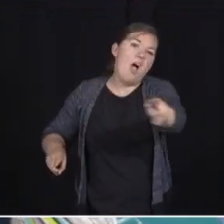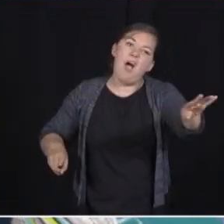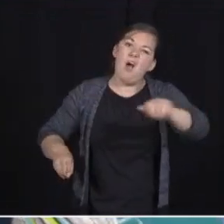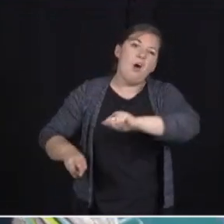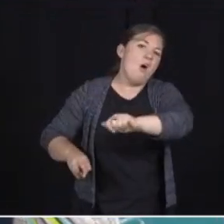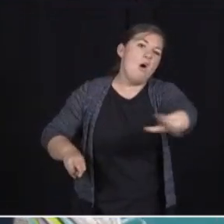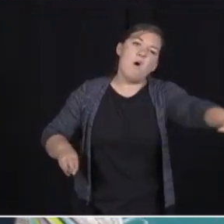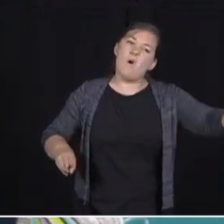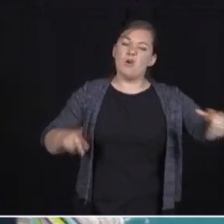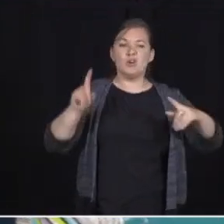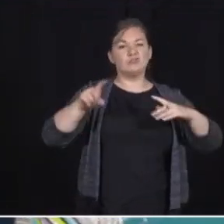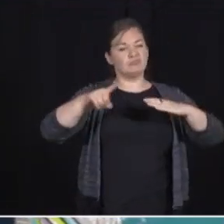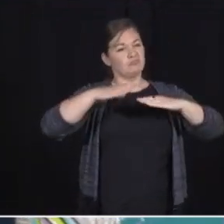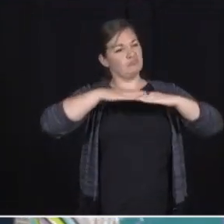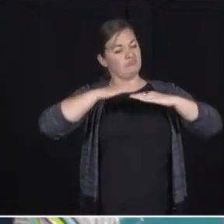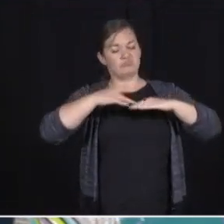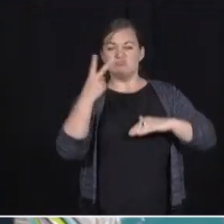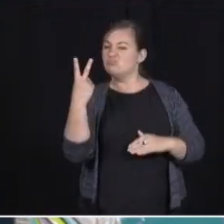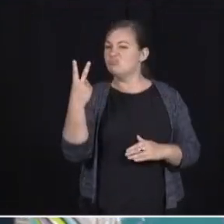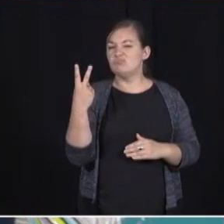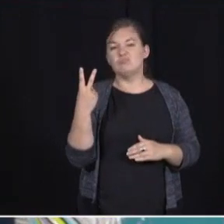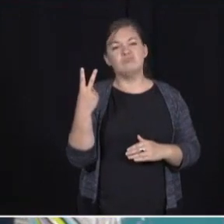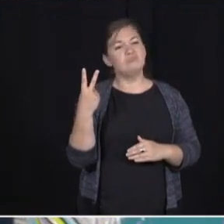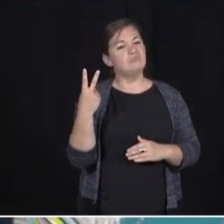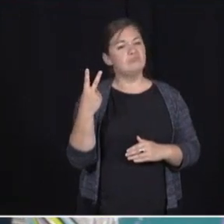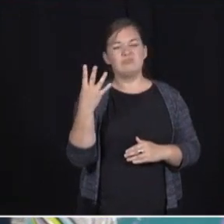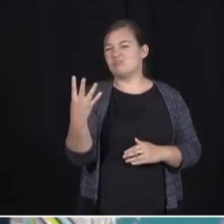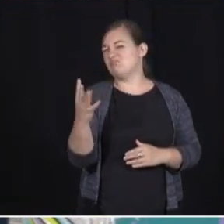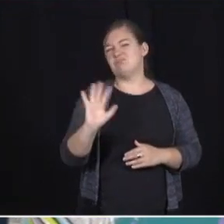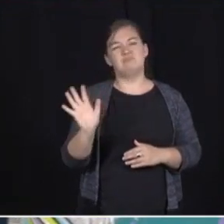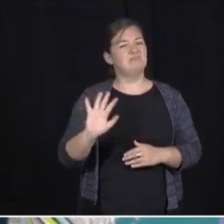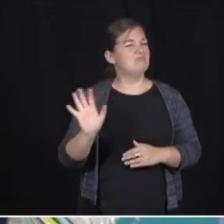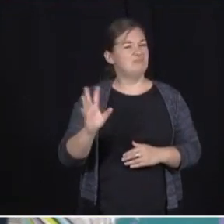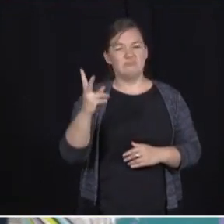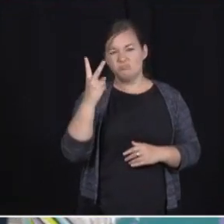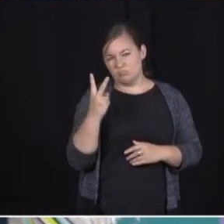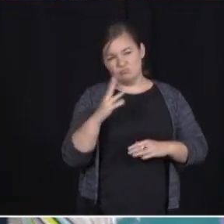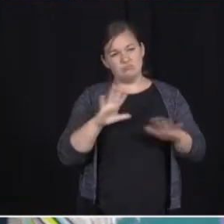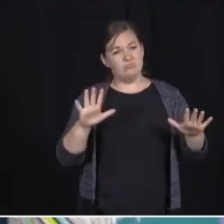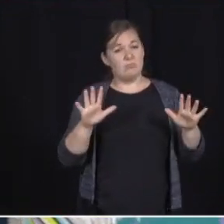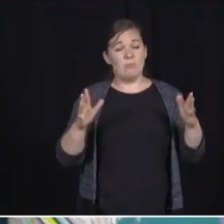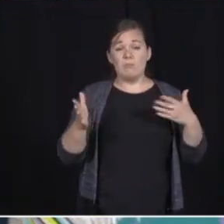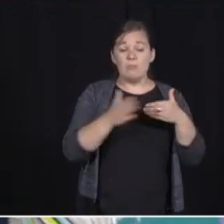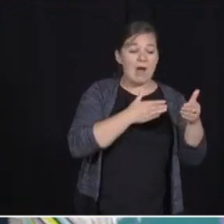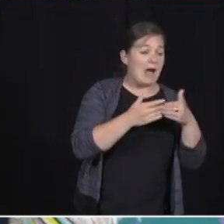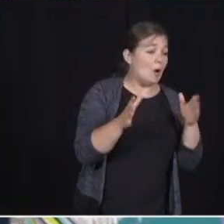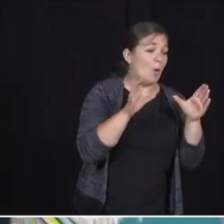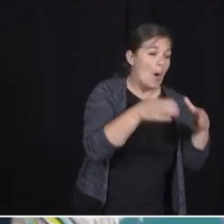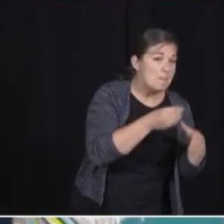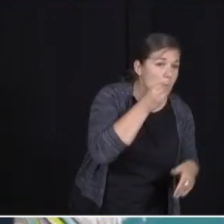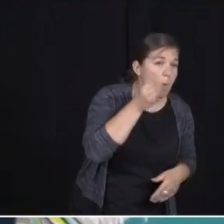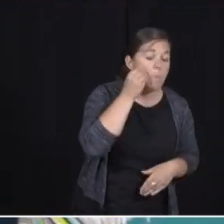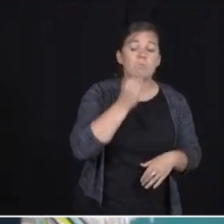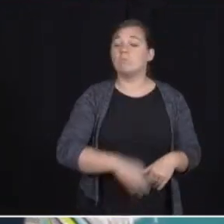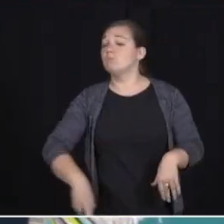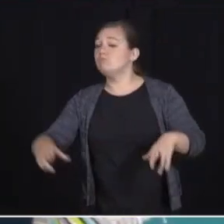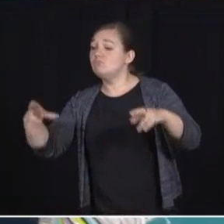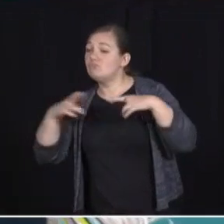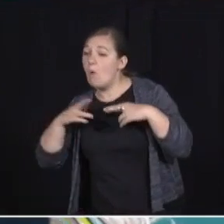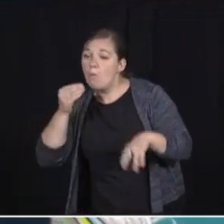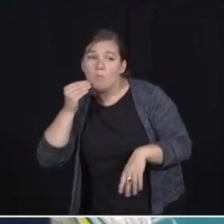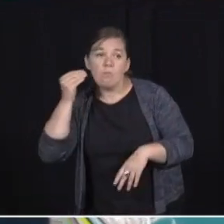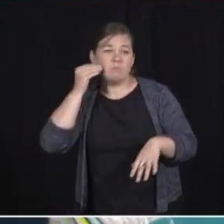seniors residents or other areas. It's extremely important that we limit the transmission of